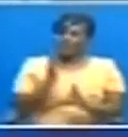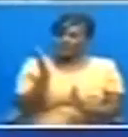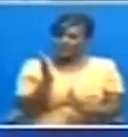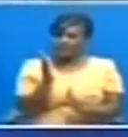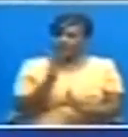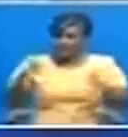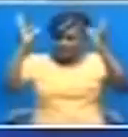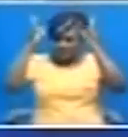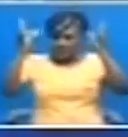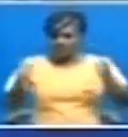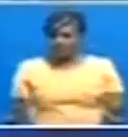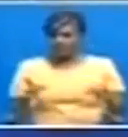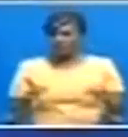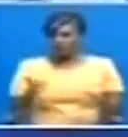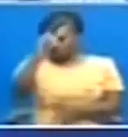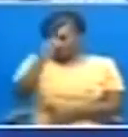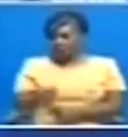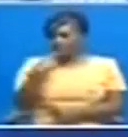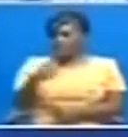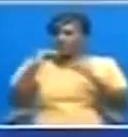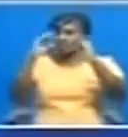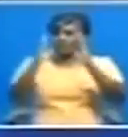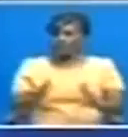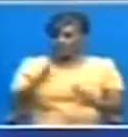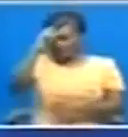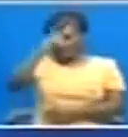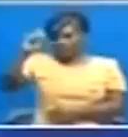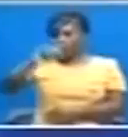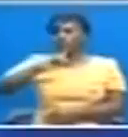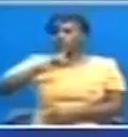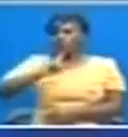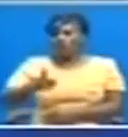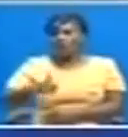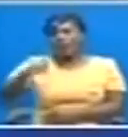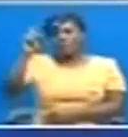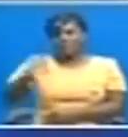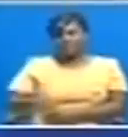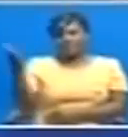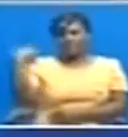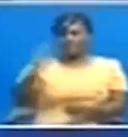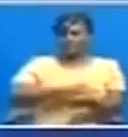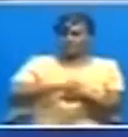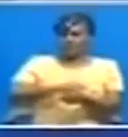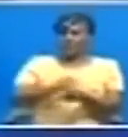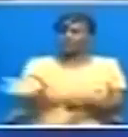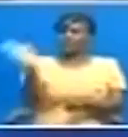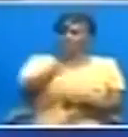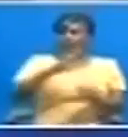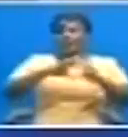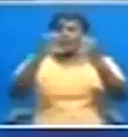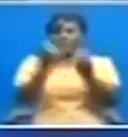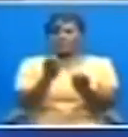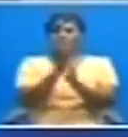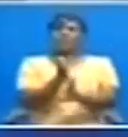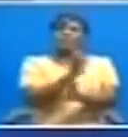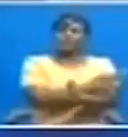In the ruling, Justice Abuodha said teachers must obey the orders he issued last Friday and return to class